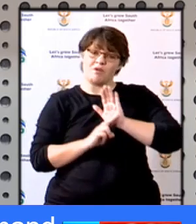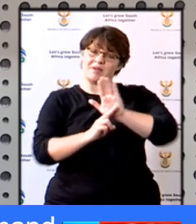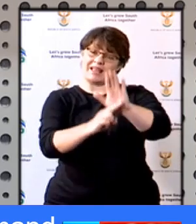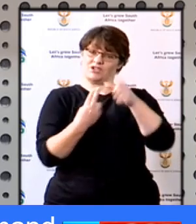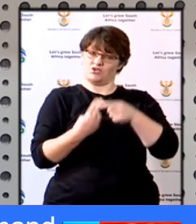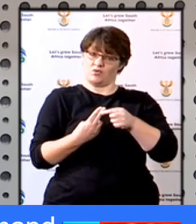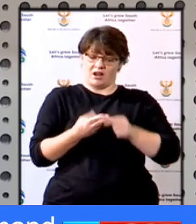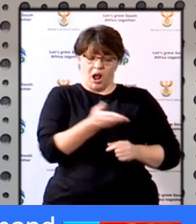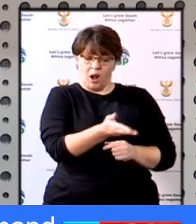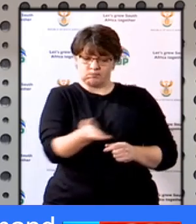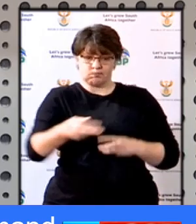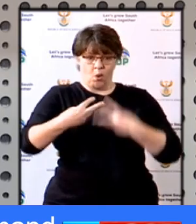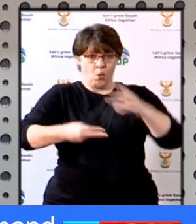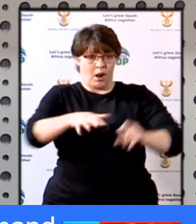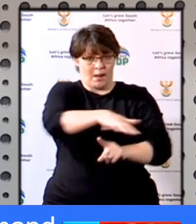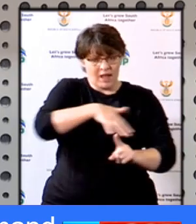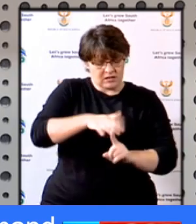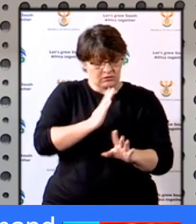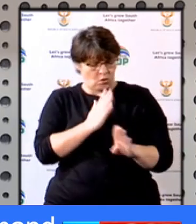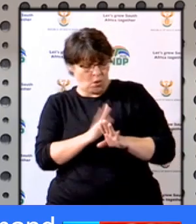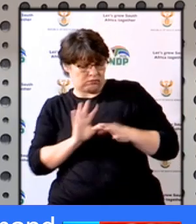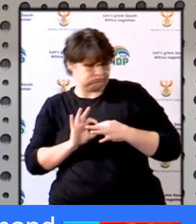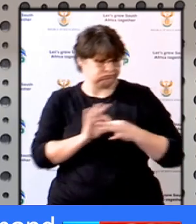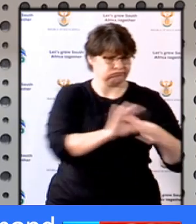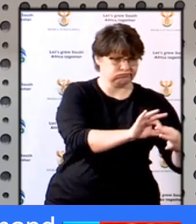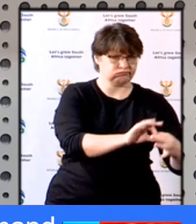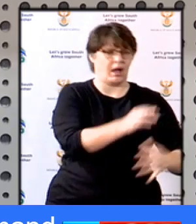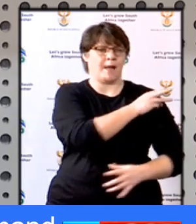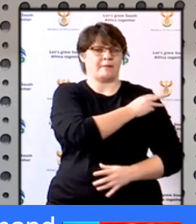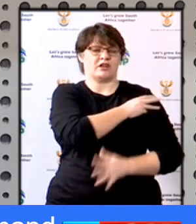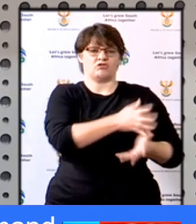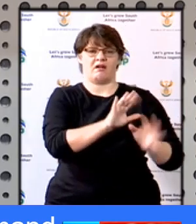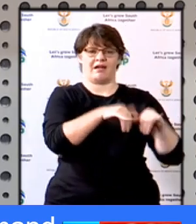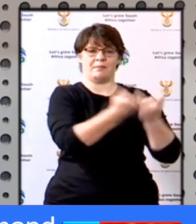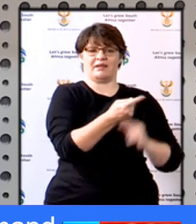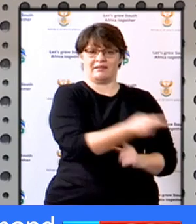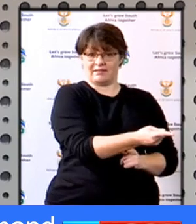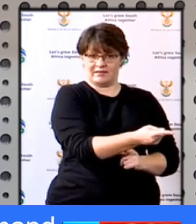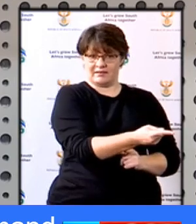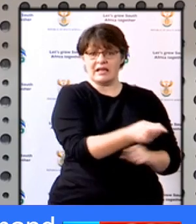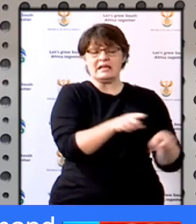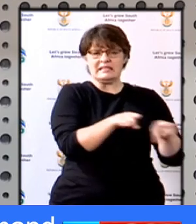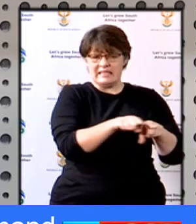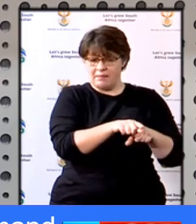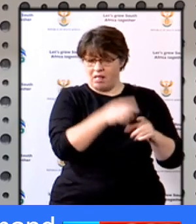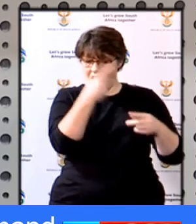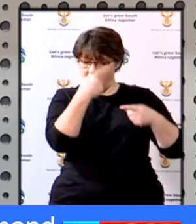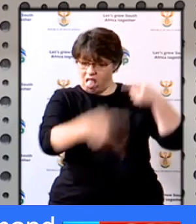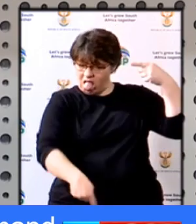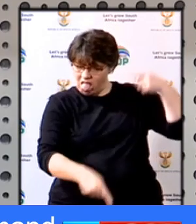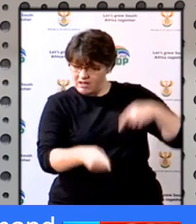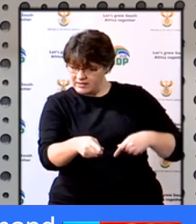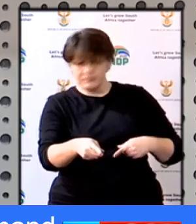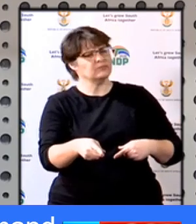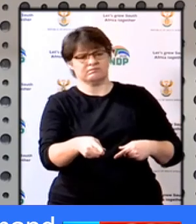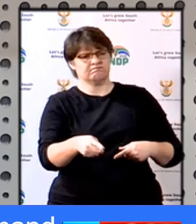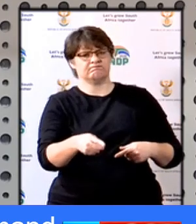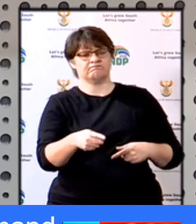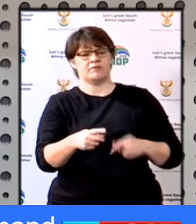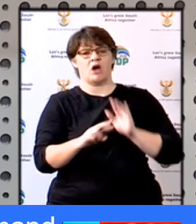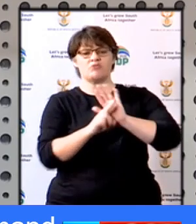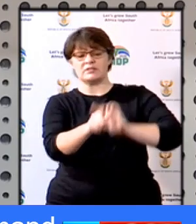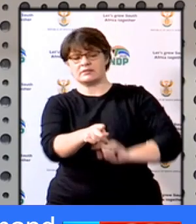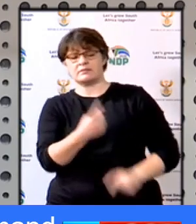workplaces working with the management, but also advising government where there are instances where in a